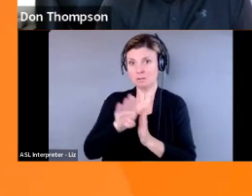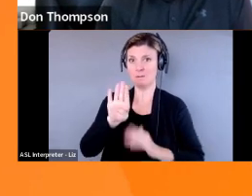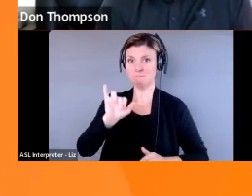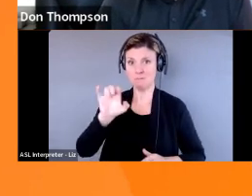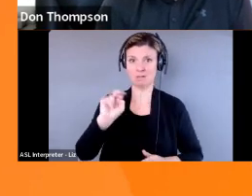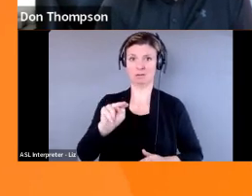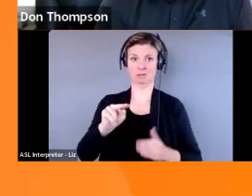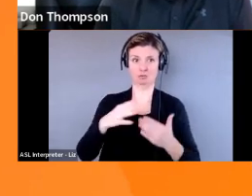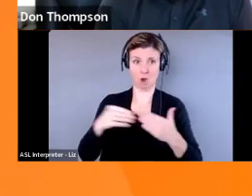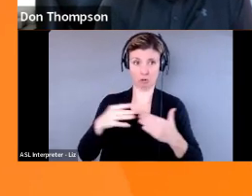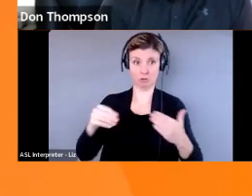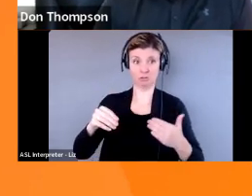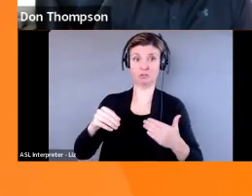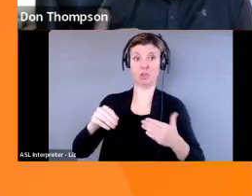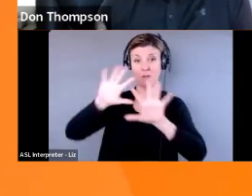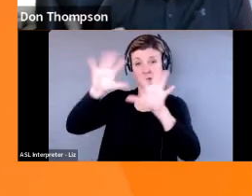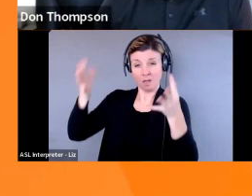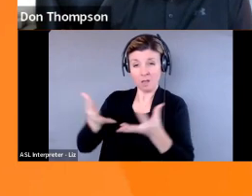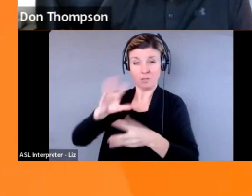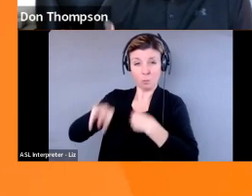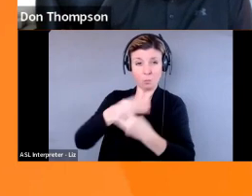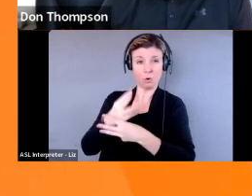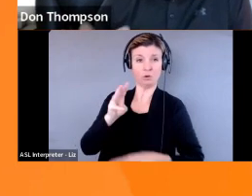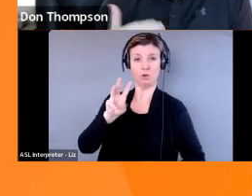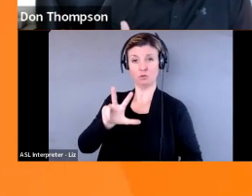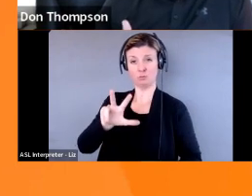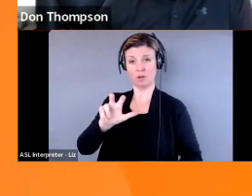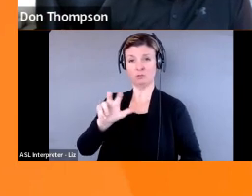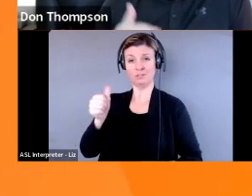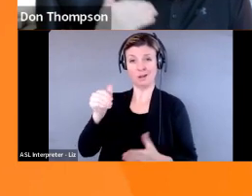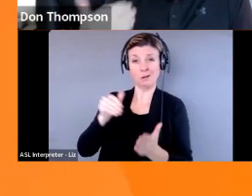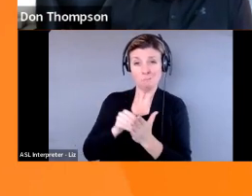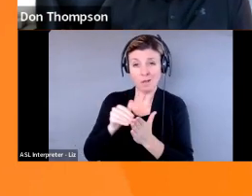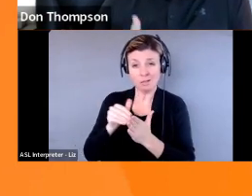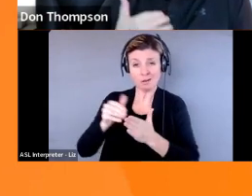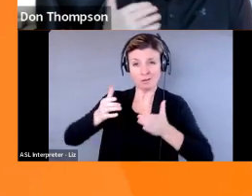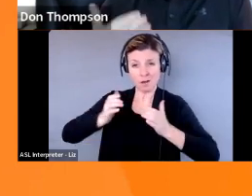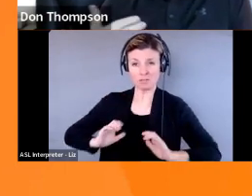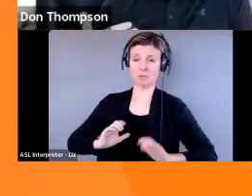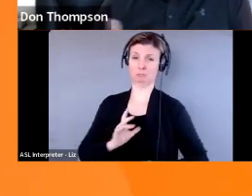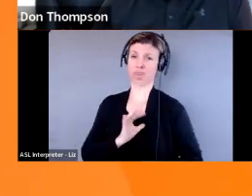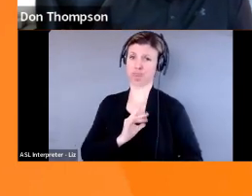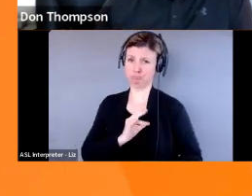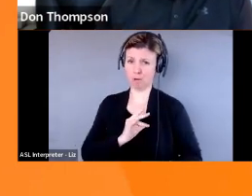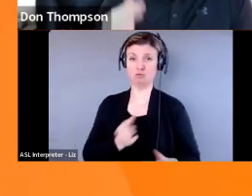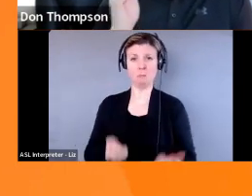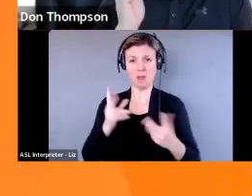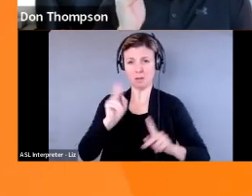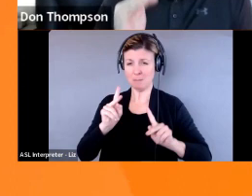there in terms of eyeballs. And this is one of the key ways in which Amazon is different than your Shopify store and other